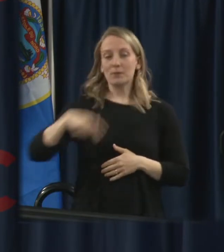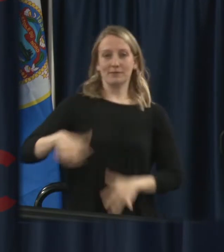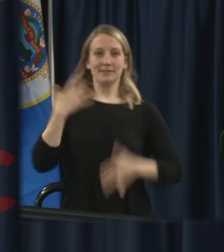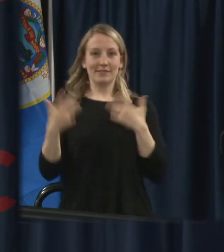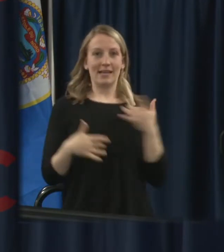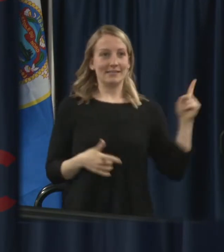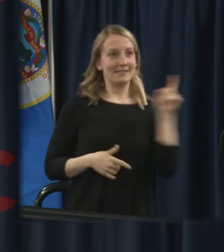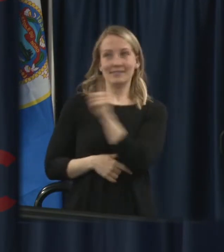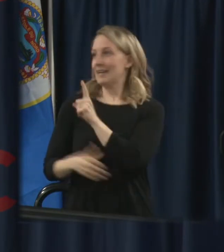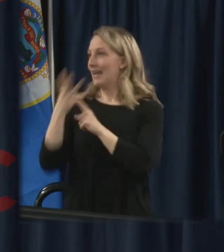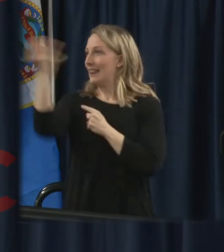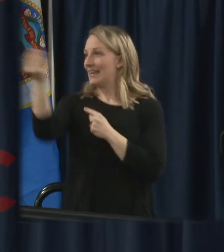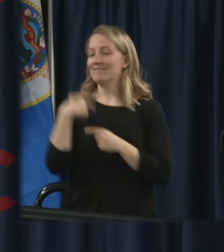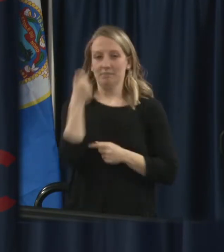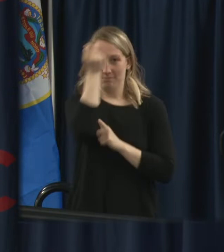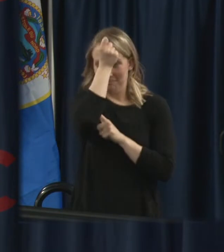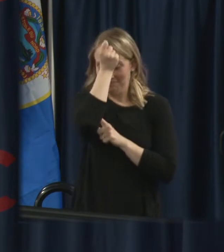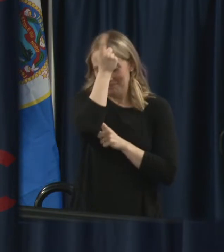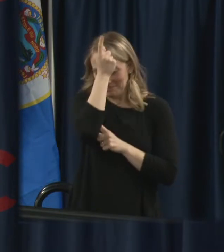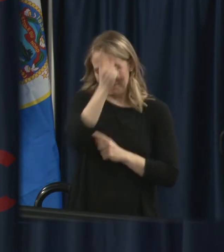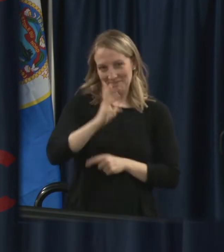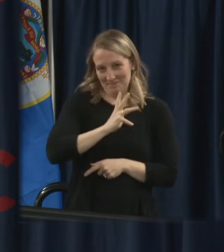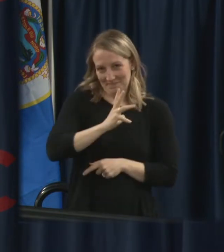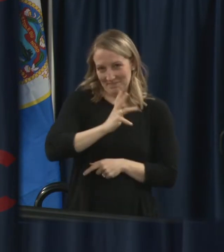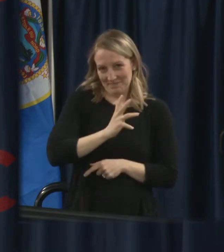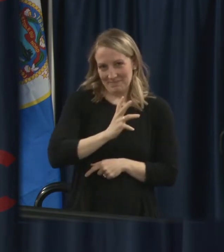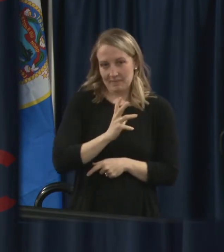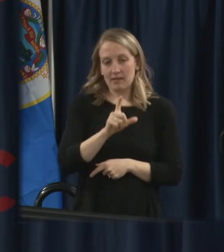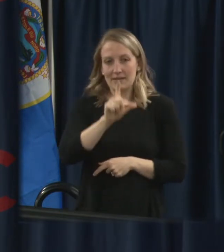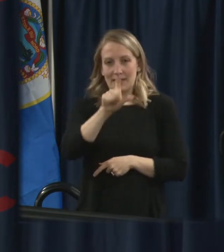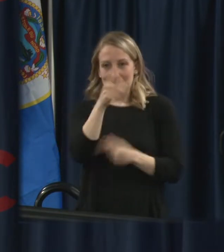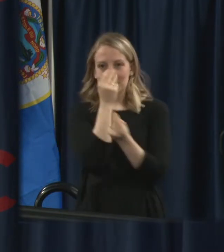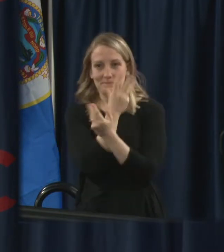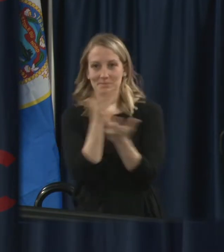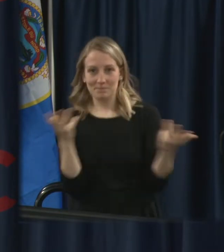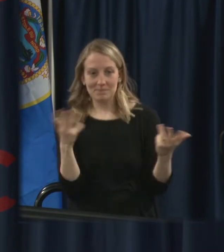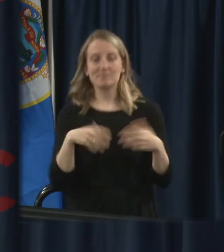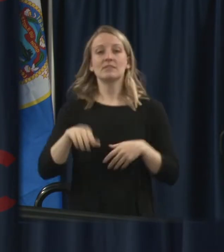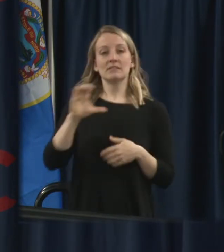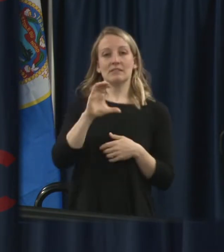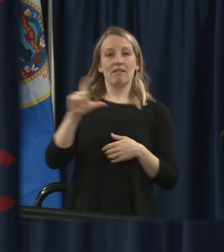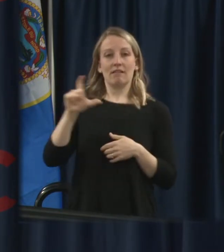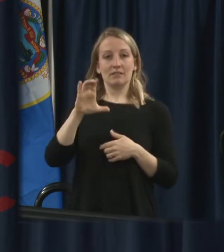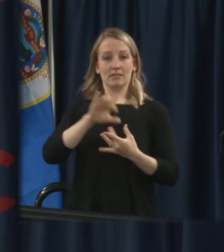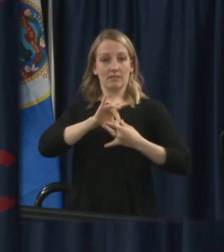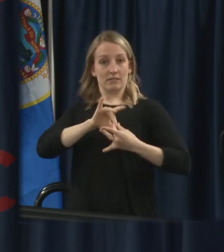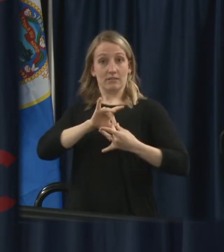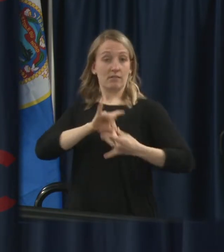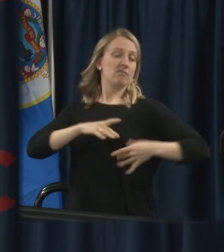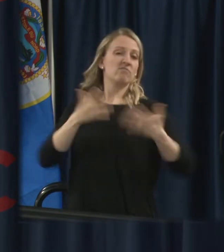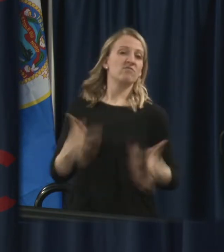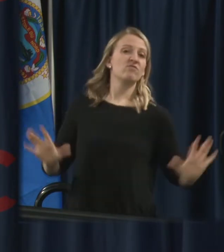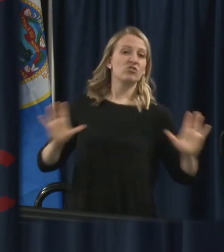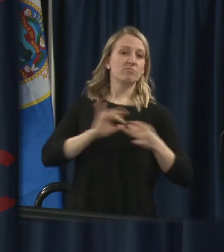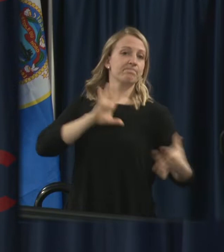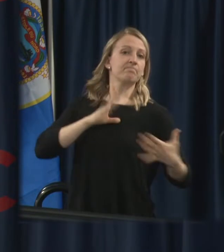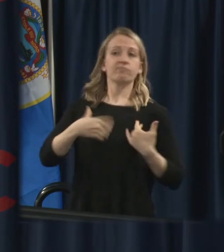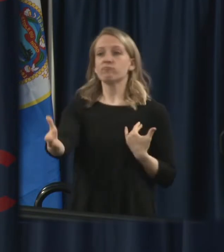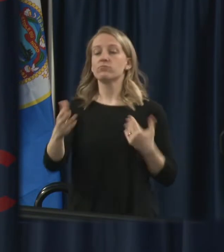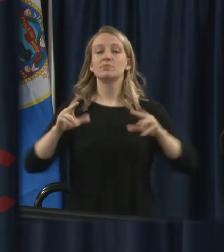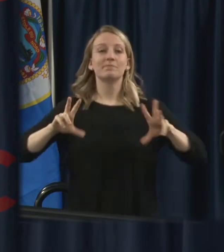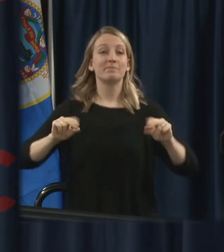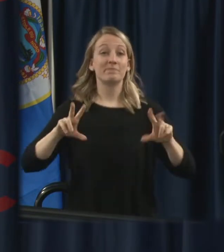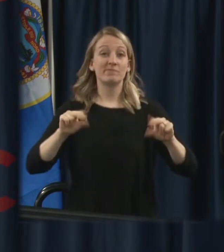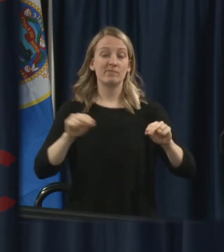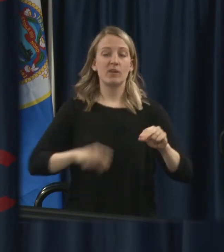stage and be out of here, and that's absolutely fine. But I have to tell you, your relationship with CLC does not end here. You join the ranks of